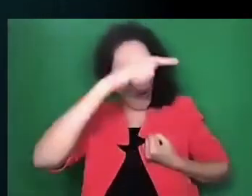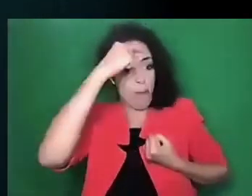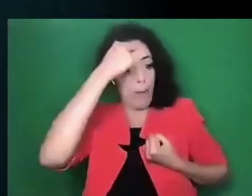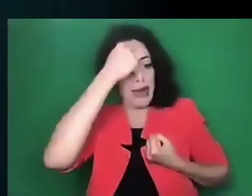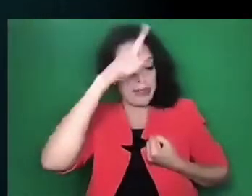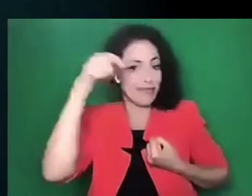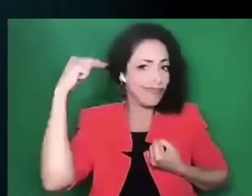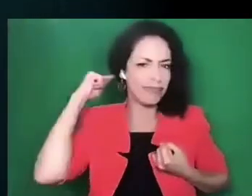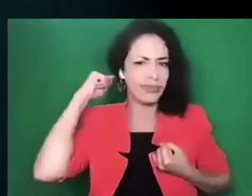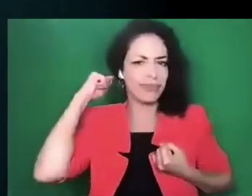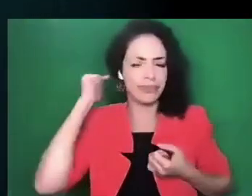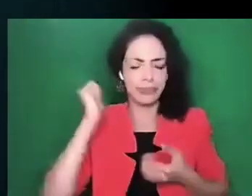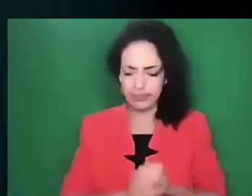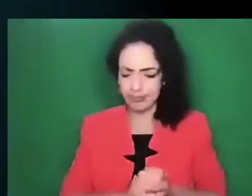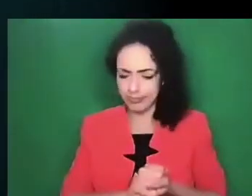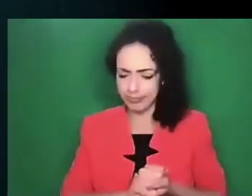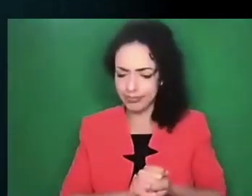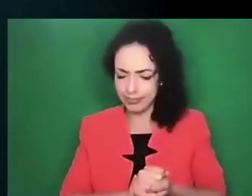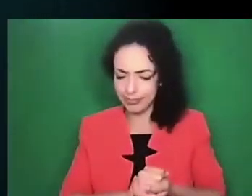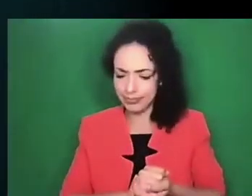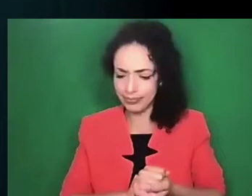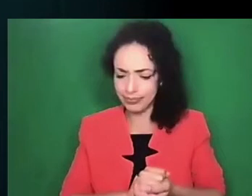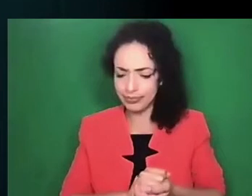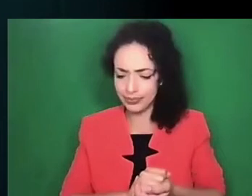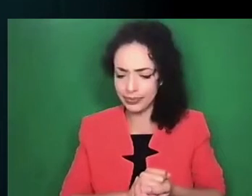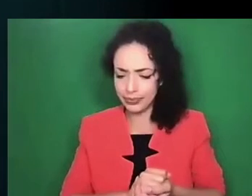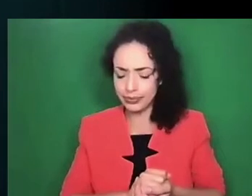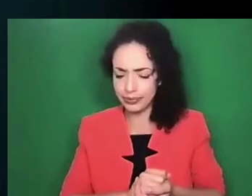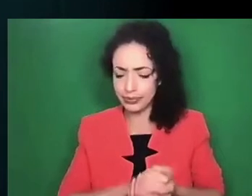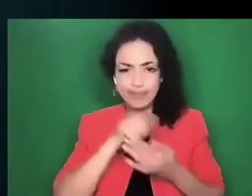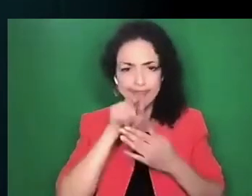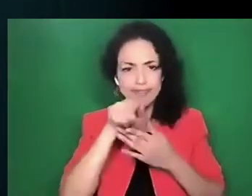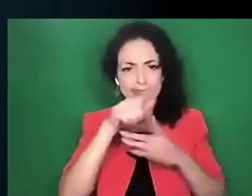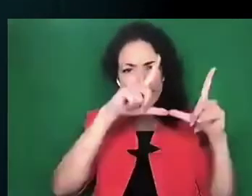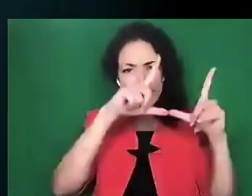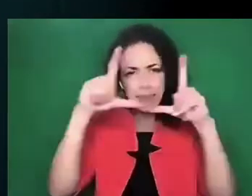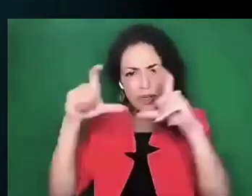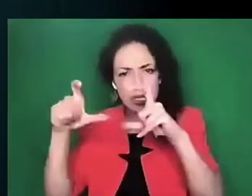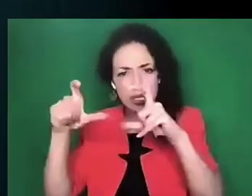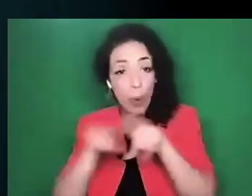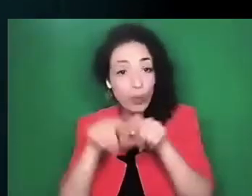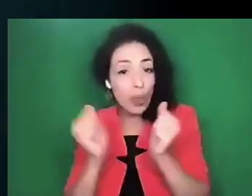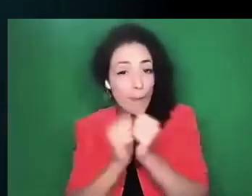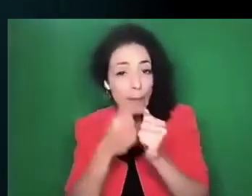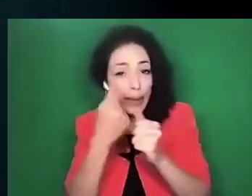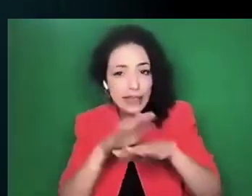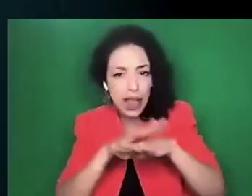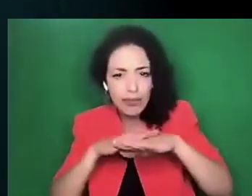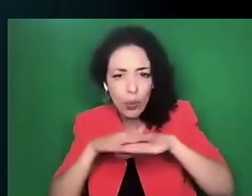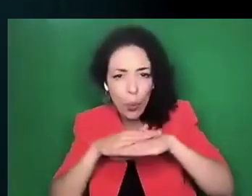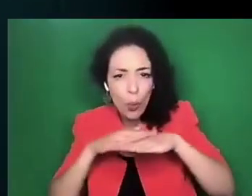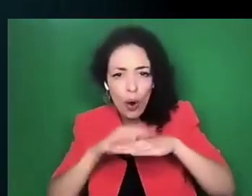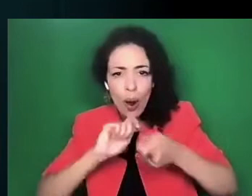aspects, these images, as well as the surface of the paper itself, becomes an embodiment for the